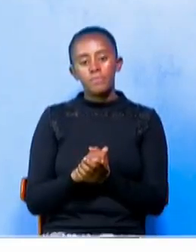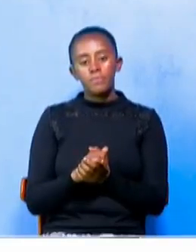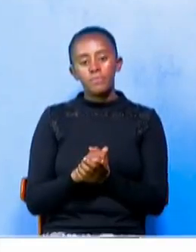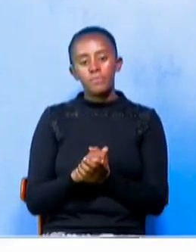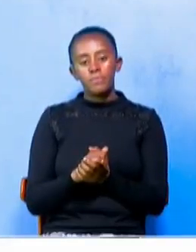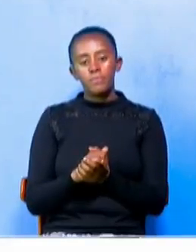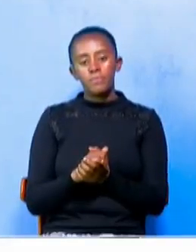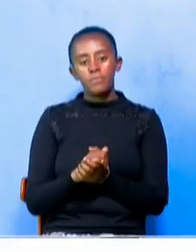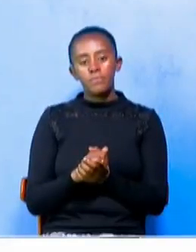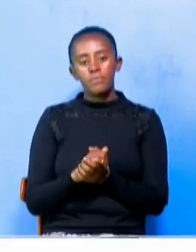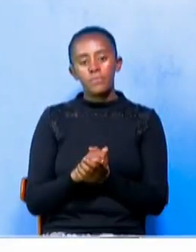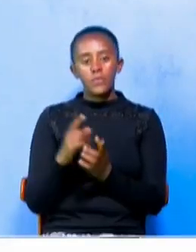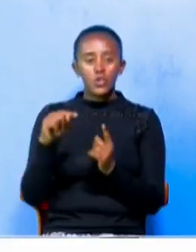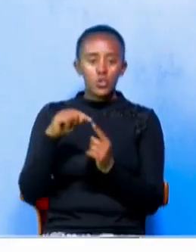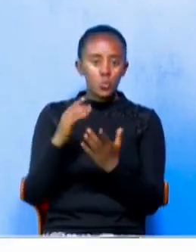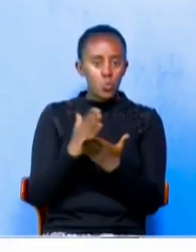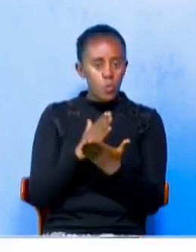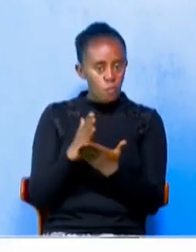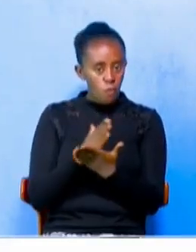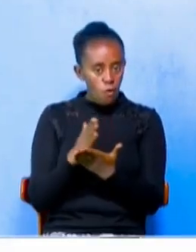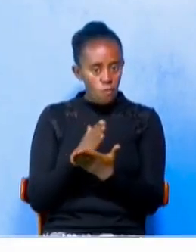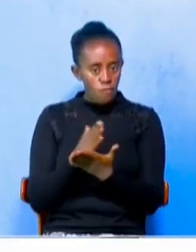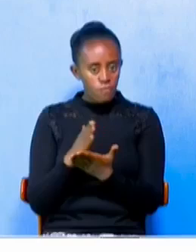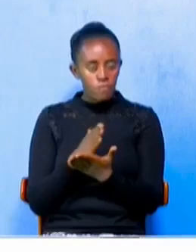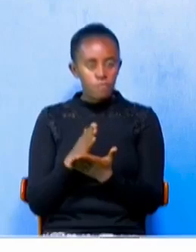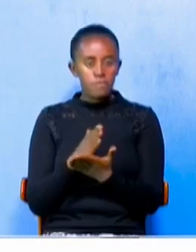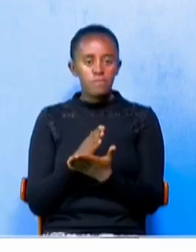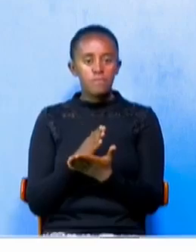To involve